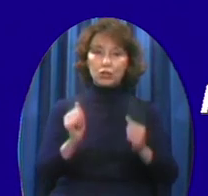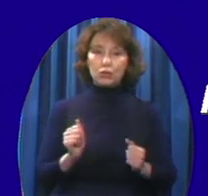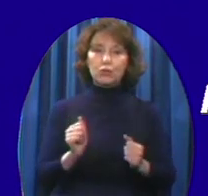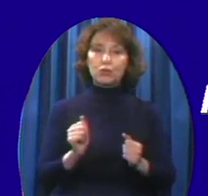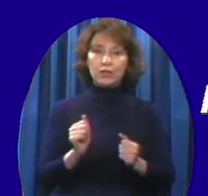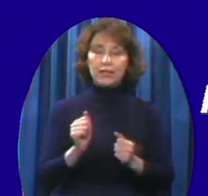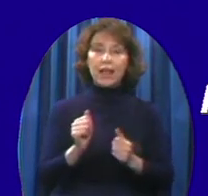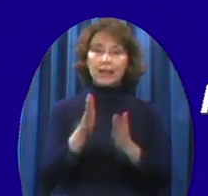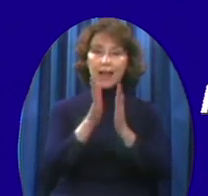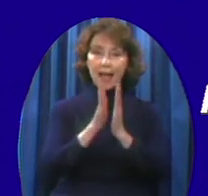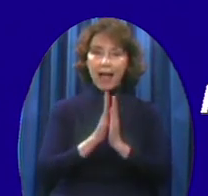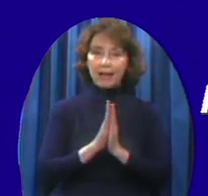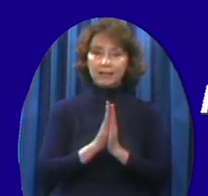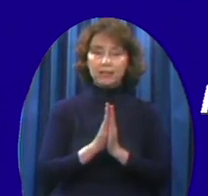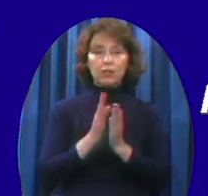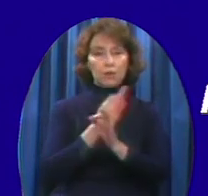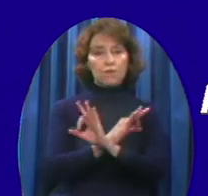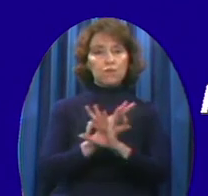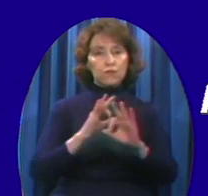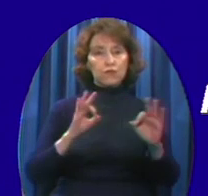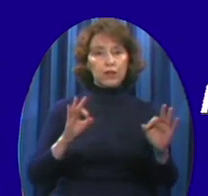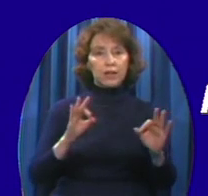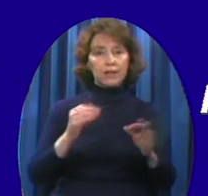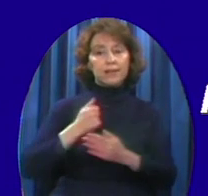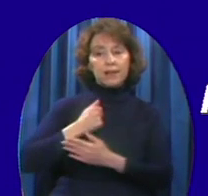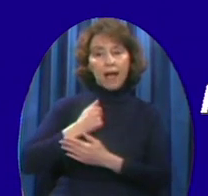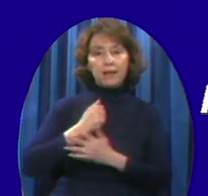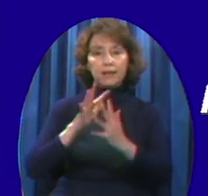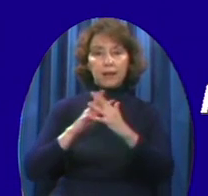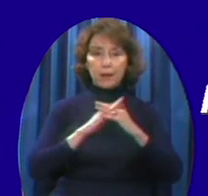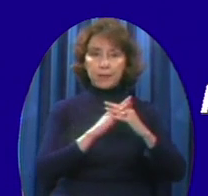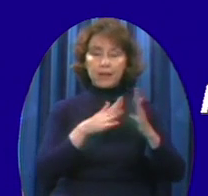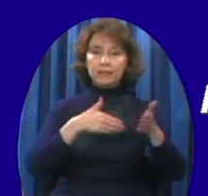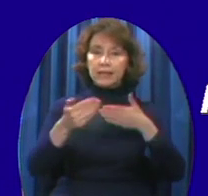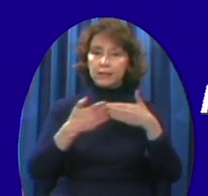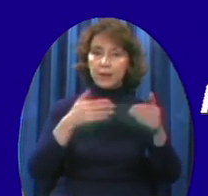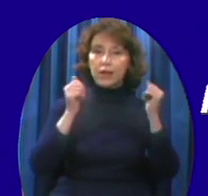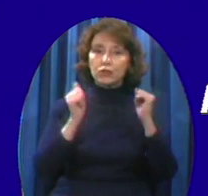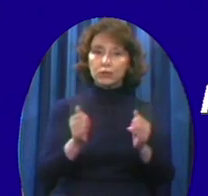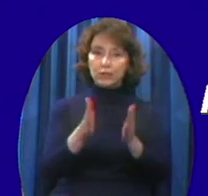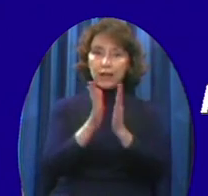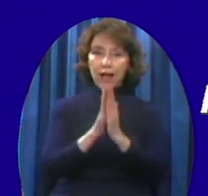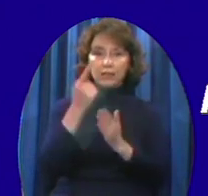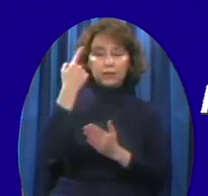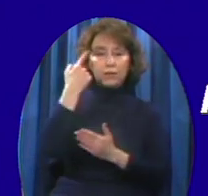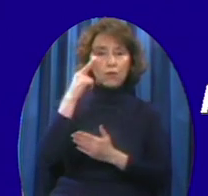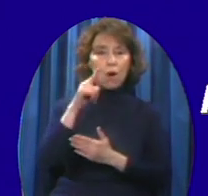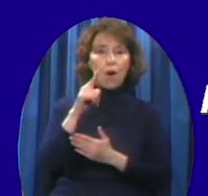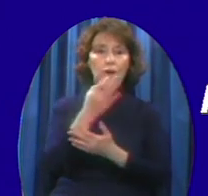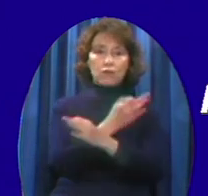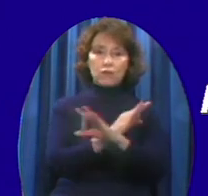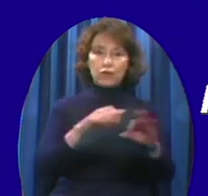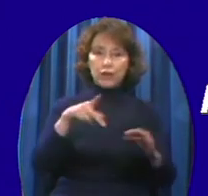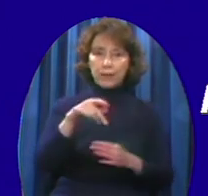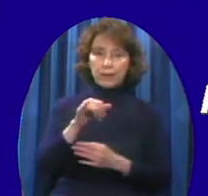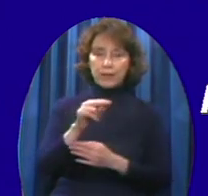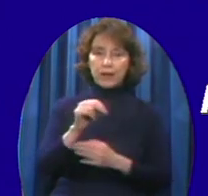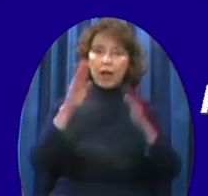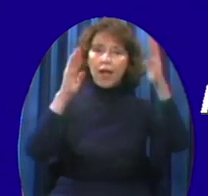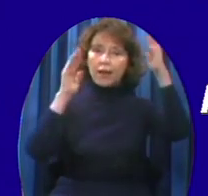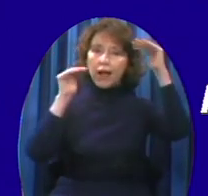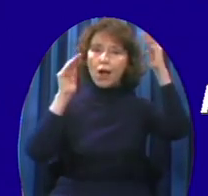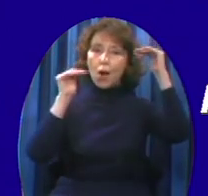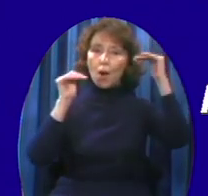you immediately. They're free. You'll get two of them, and we hope that all over the country there'll be those persons who are saying,